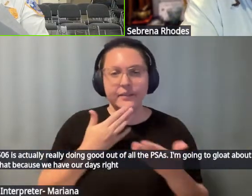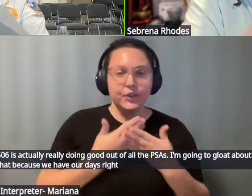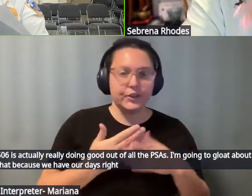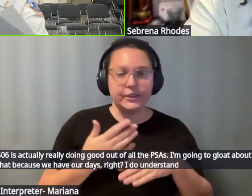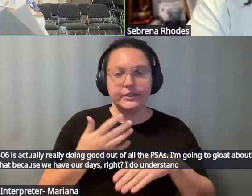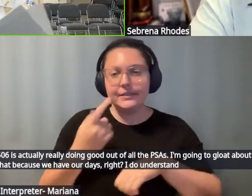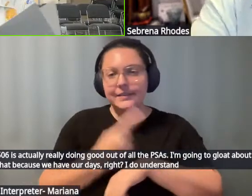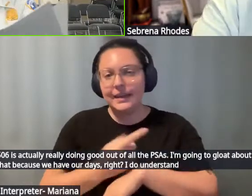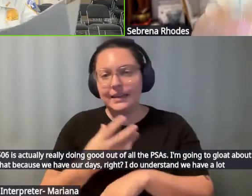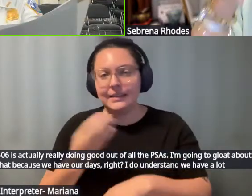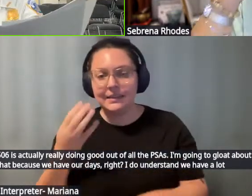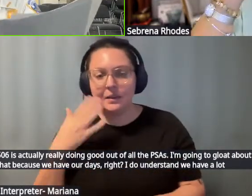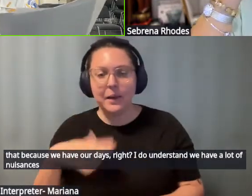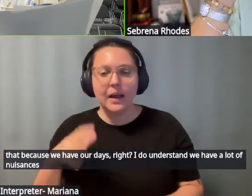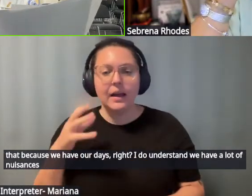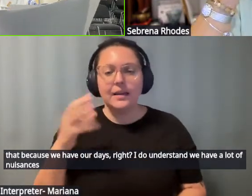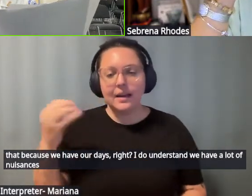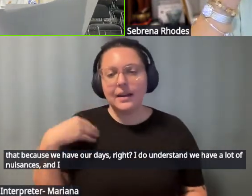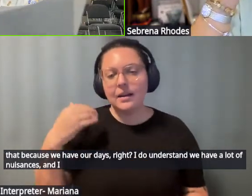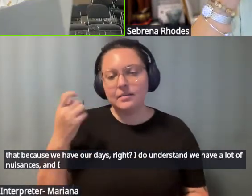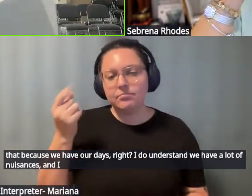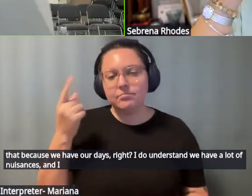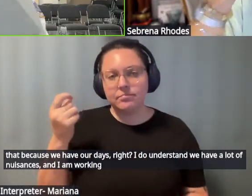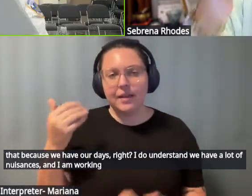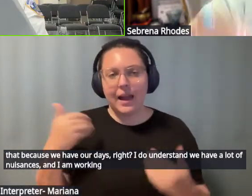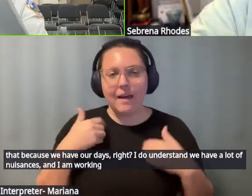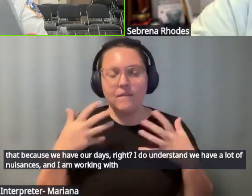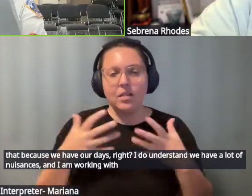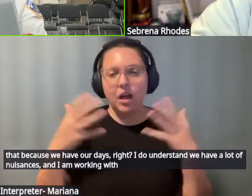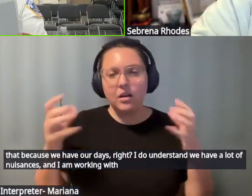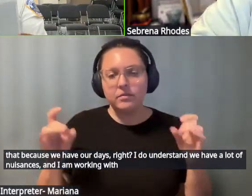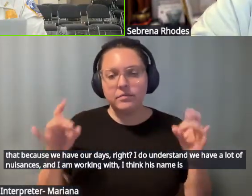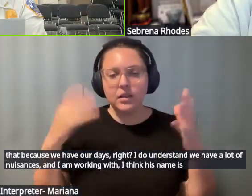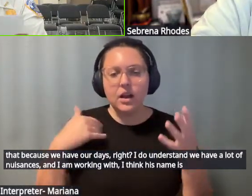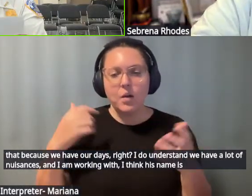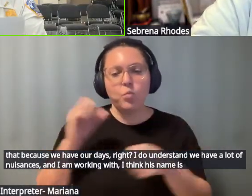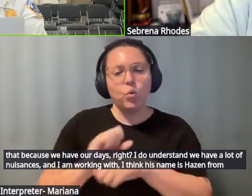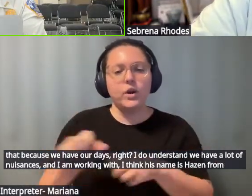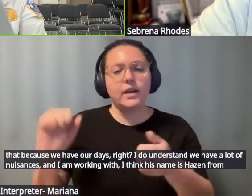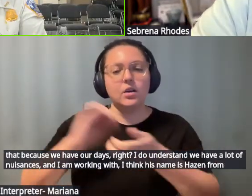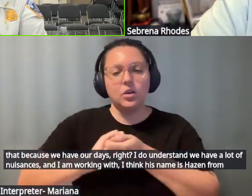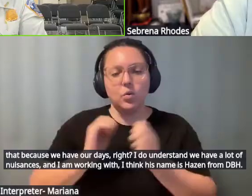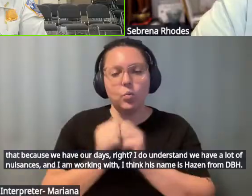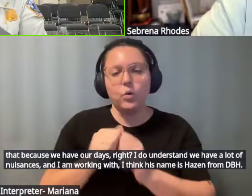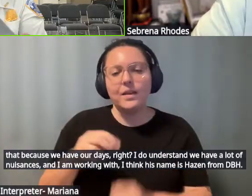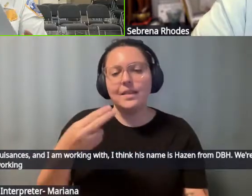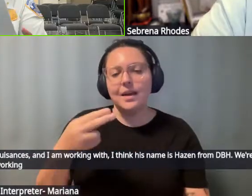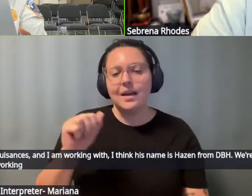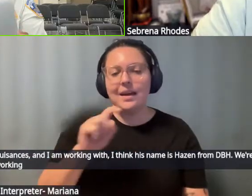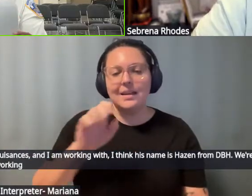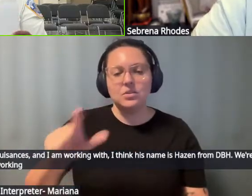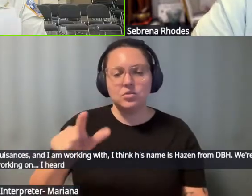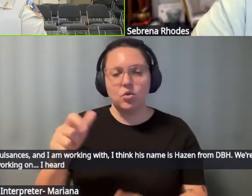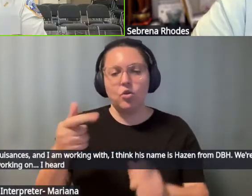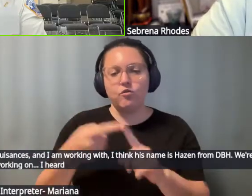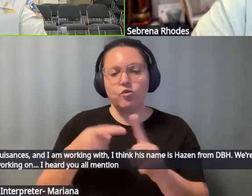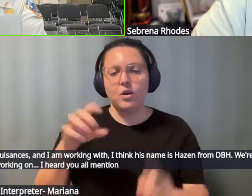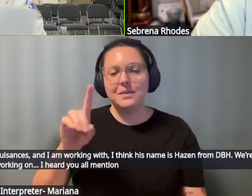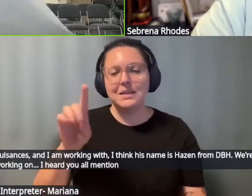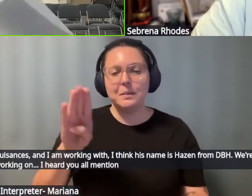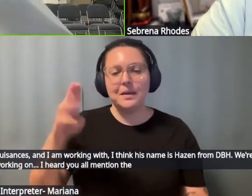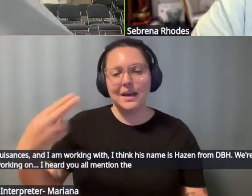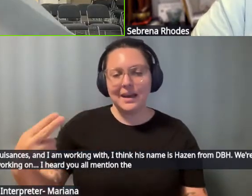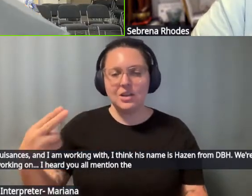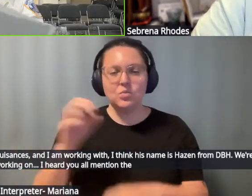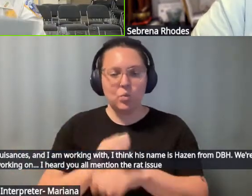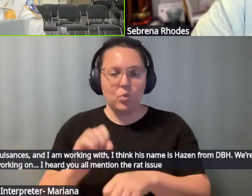a lot of nuisances, and I am working with, I think his name is Hazel from DBH. We're working on, I heard you all mention the rat issue.